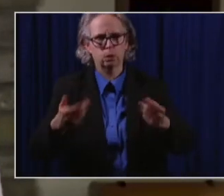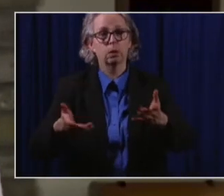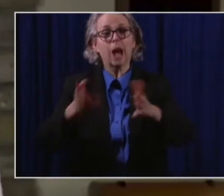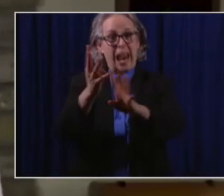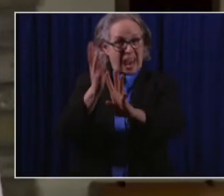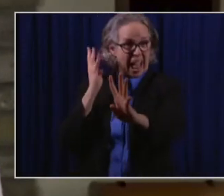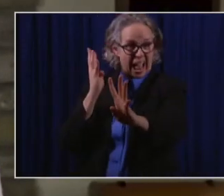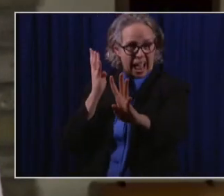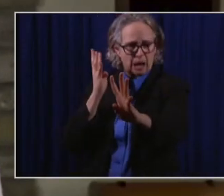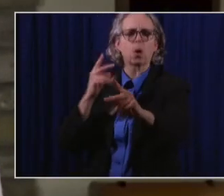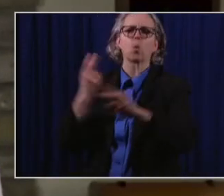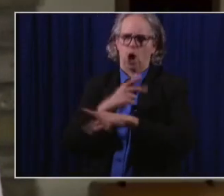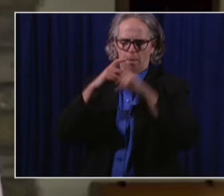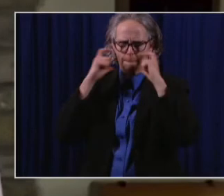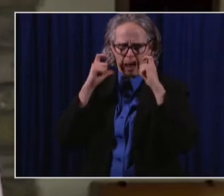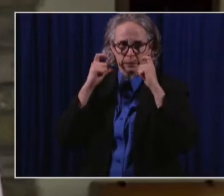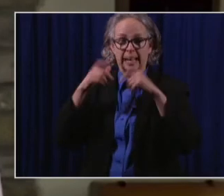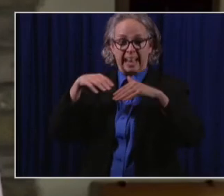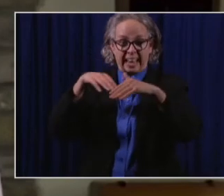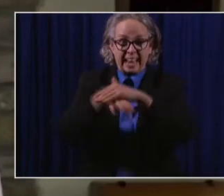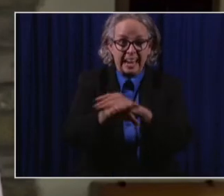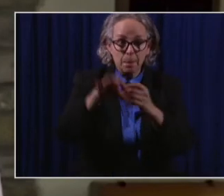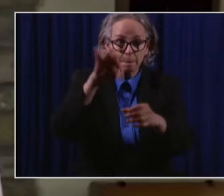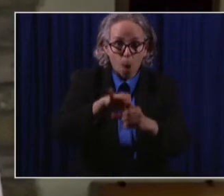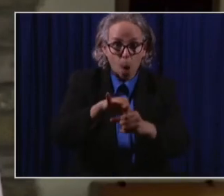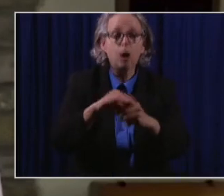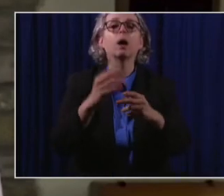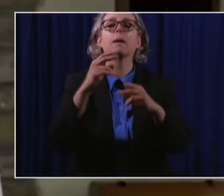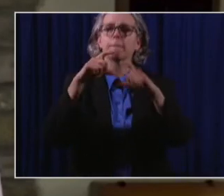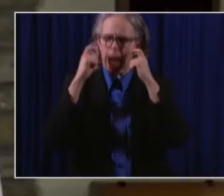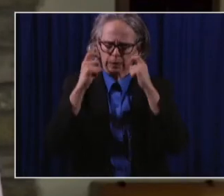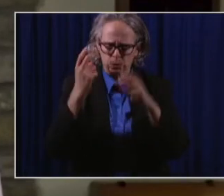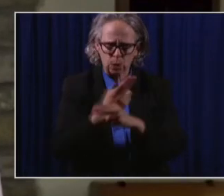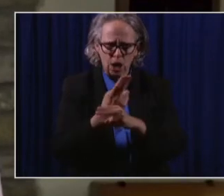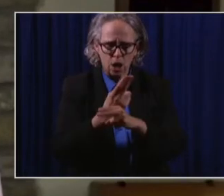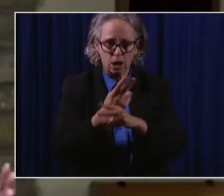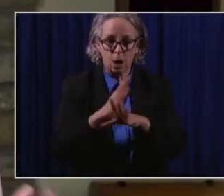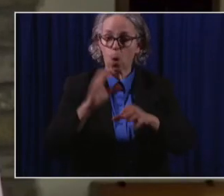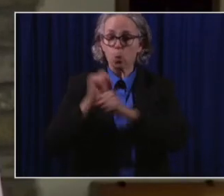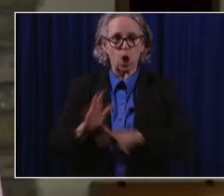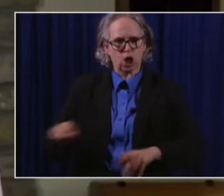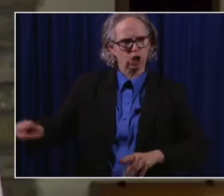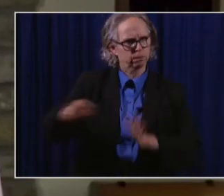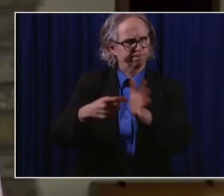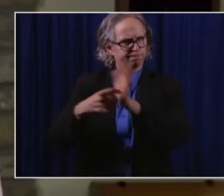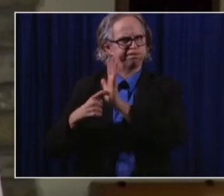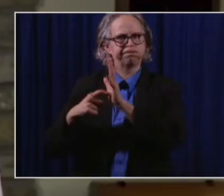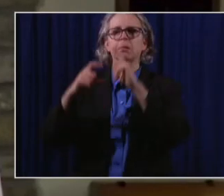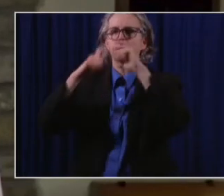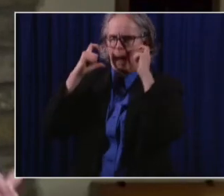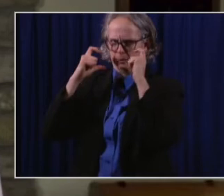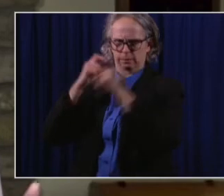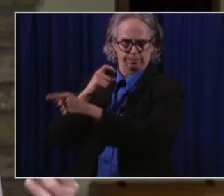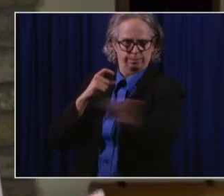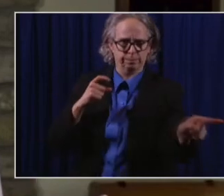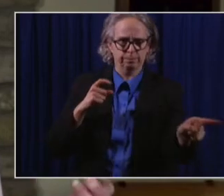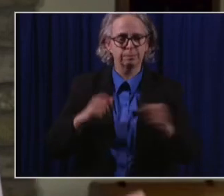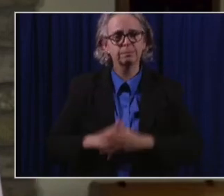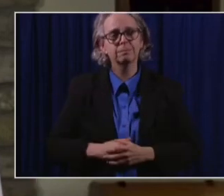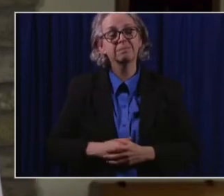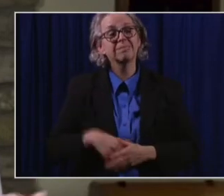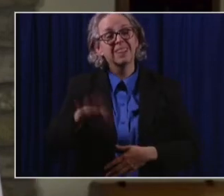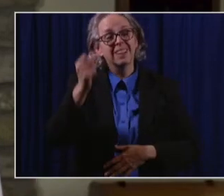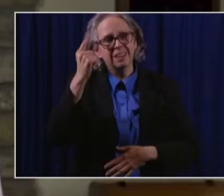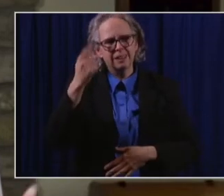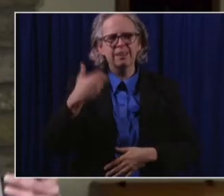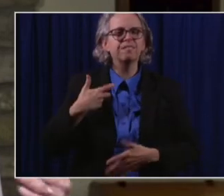All the people working there are wearing masks. But I think when asked the question, would you deny someone the right to